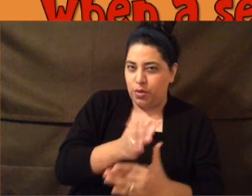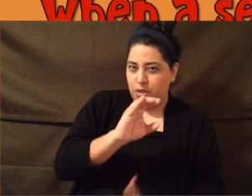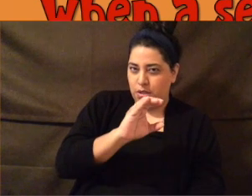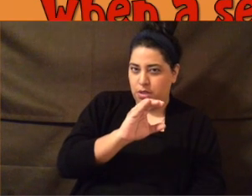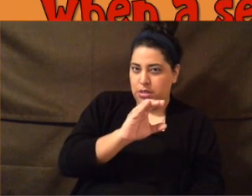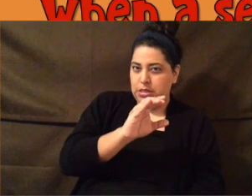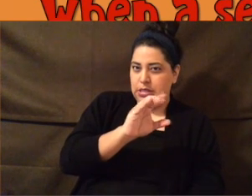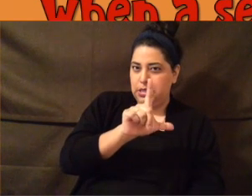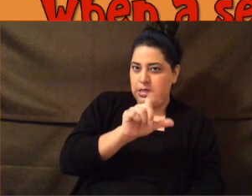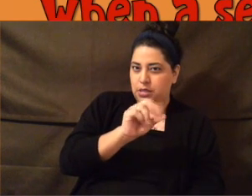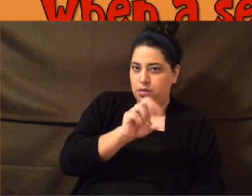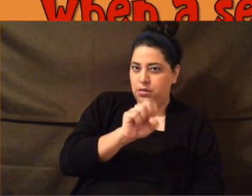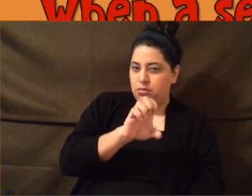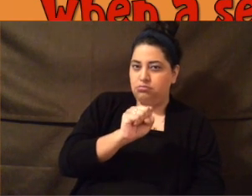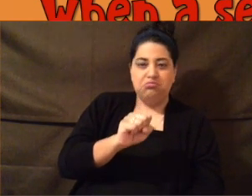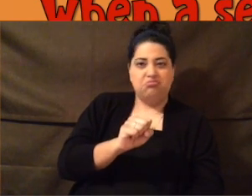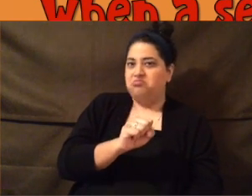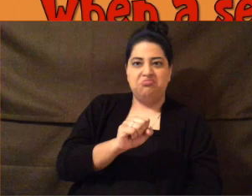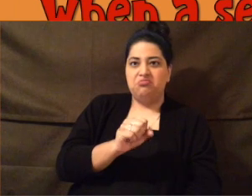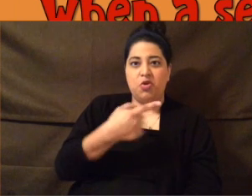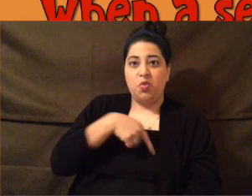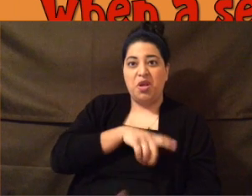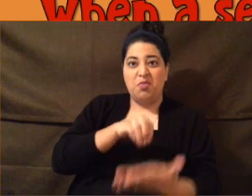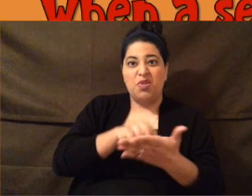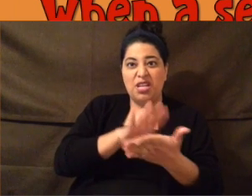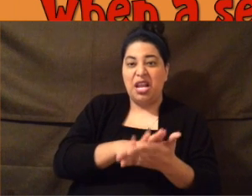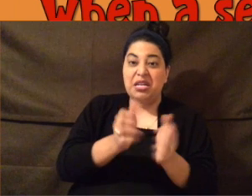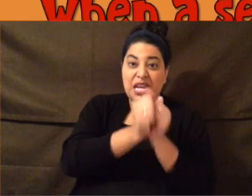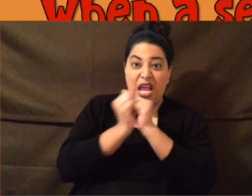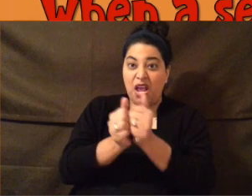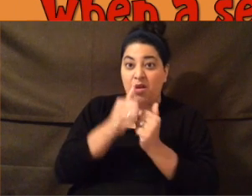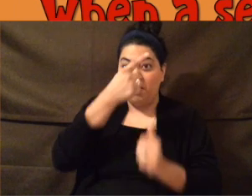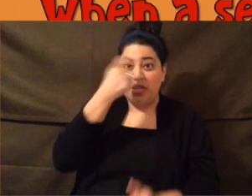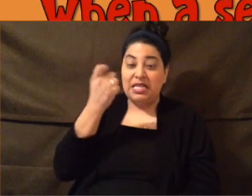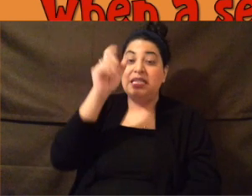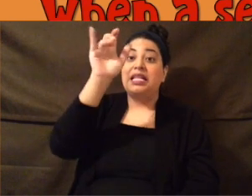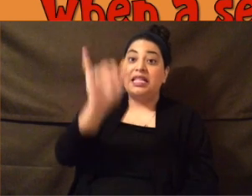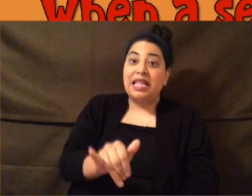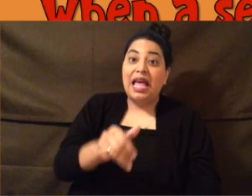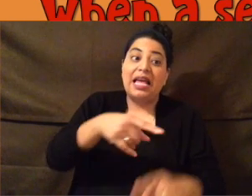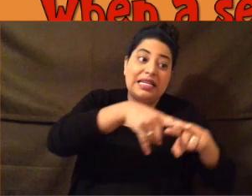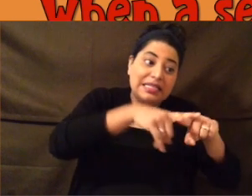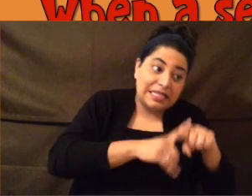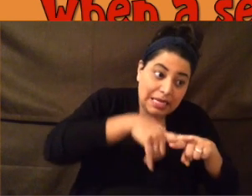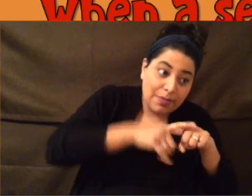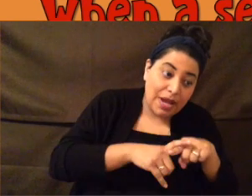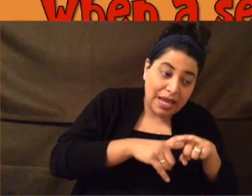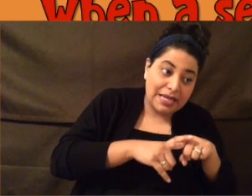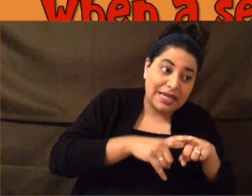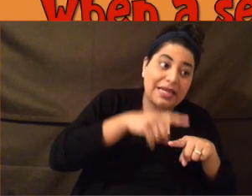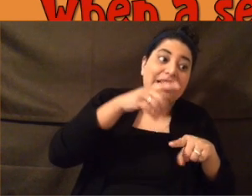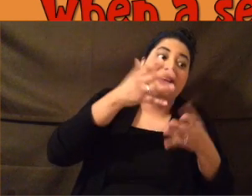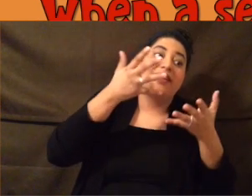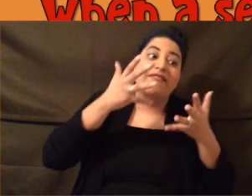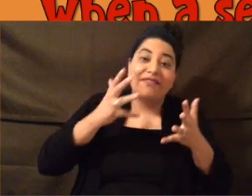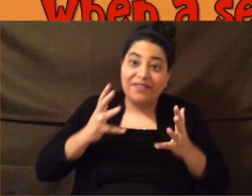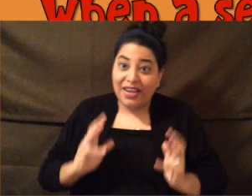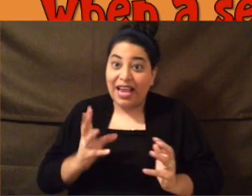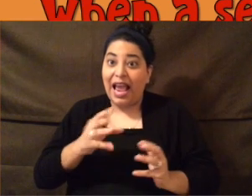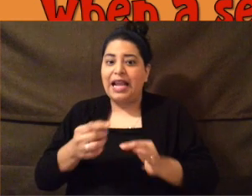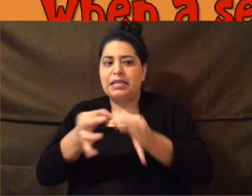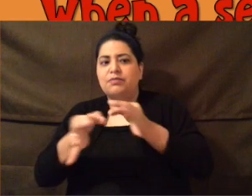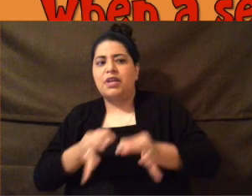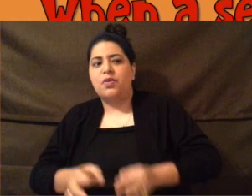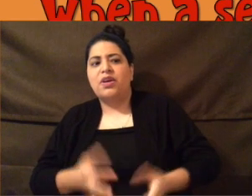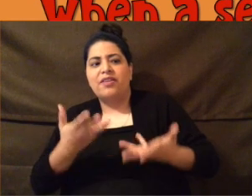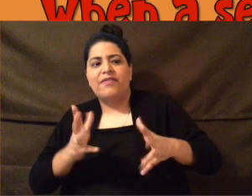between the clauses. We just write them and put them together, okay? Because that dependent clause is at the